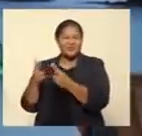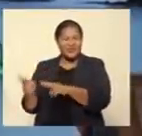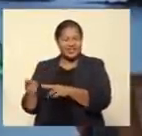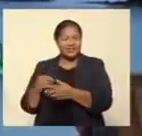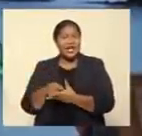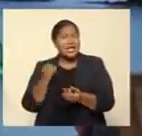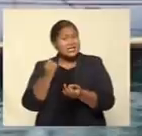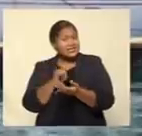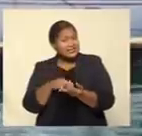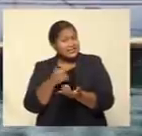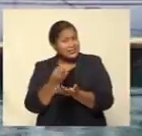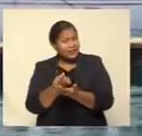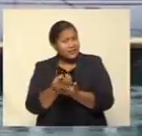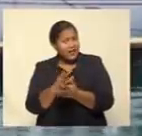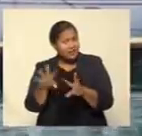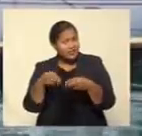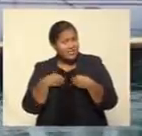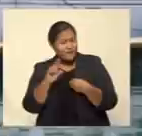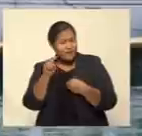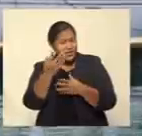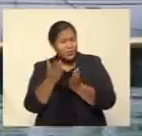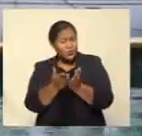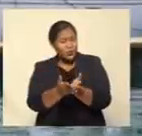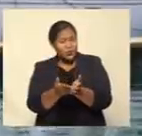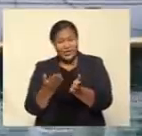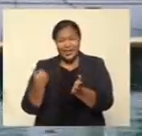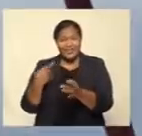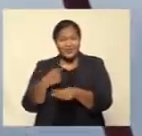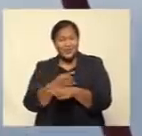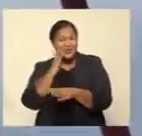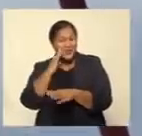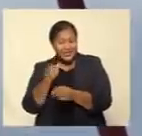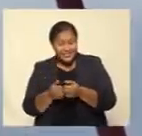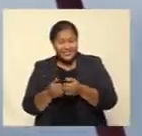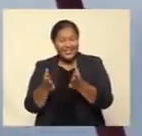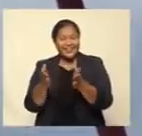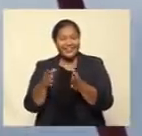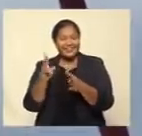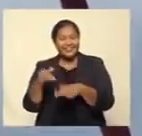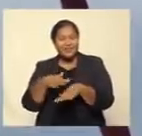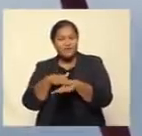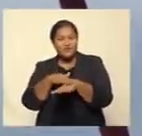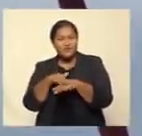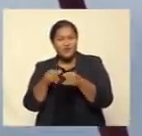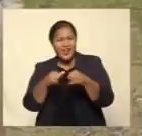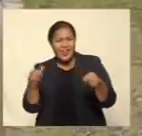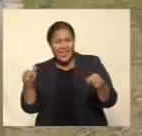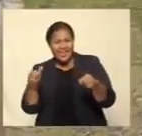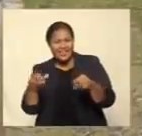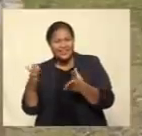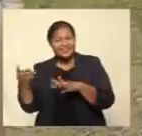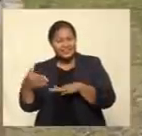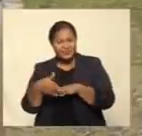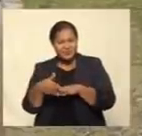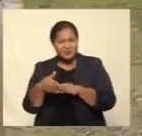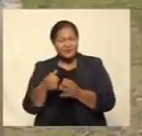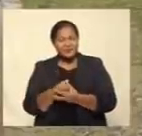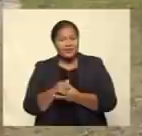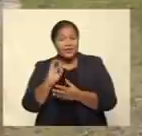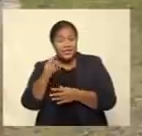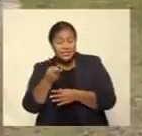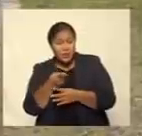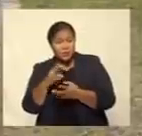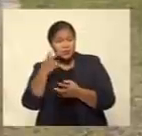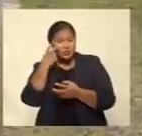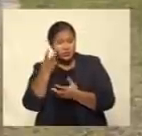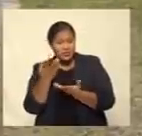its first yacht last week after it was recently designated as a Blue Lane yacht port. The tourism-reliant town